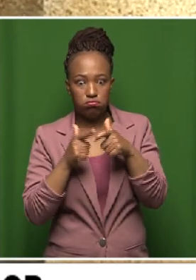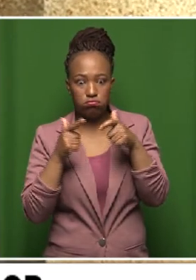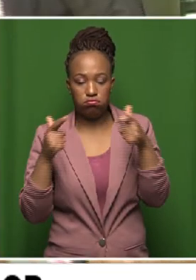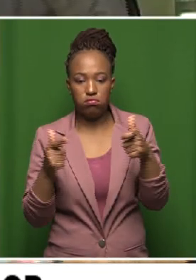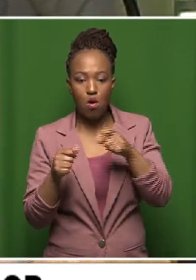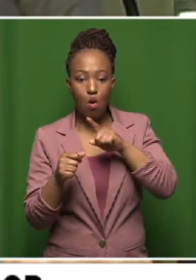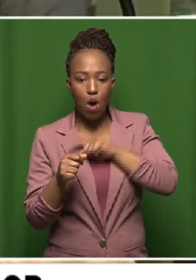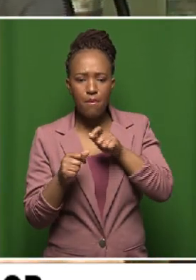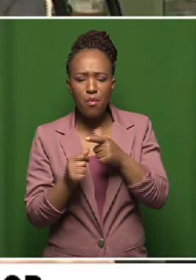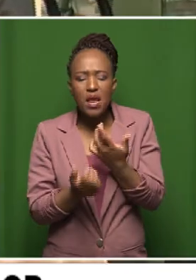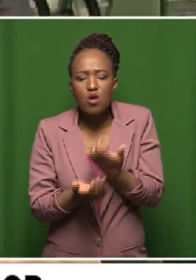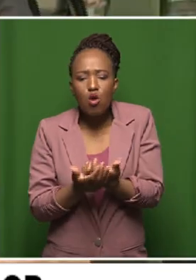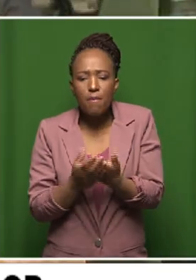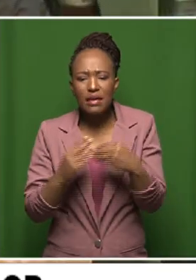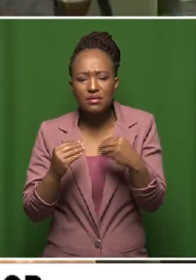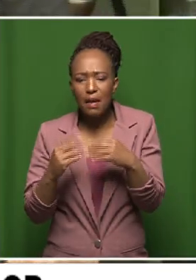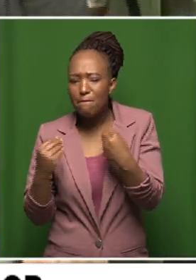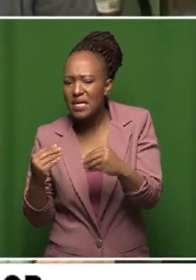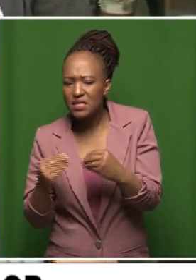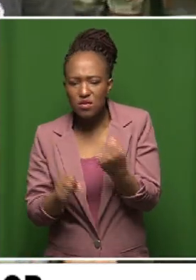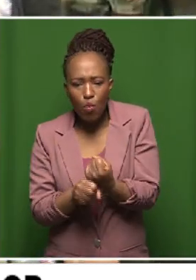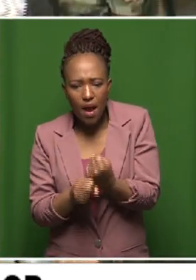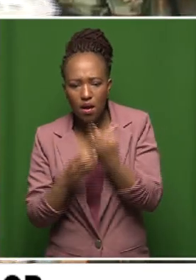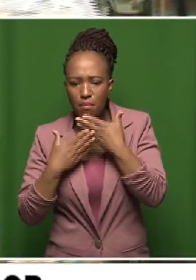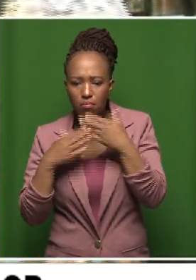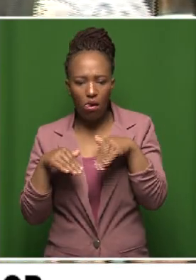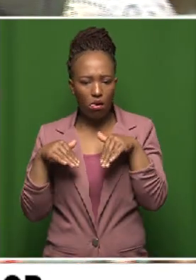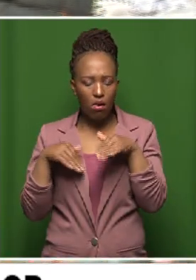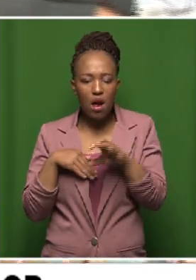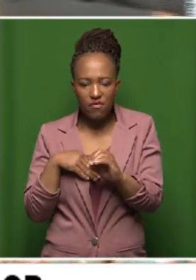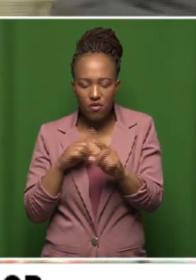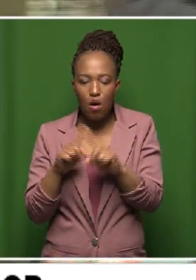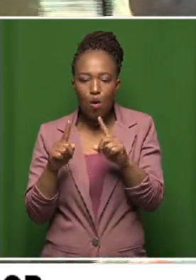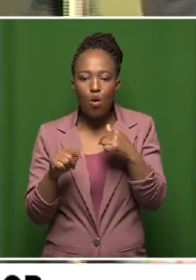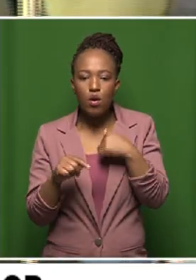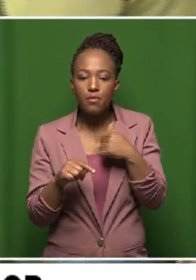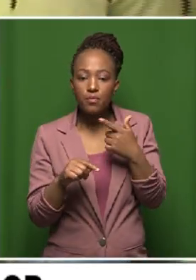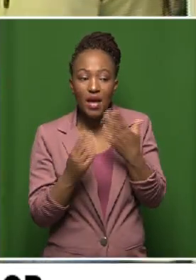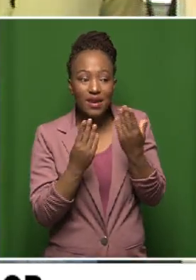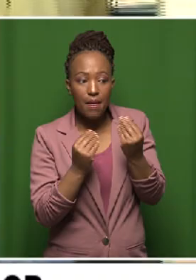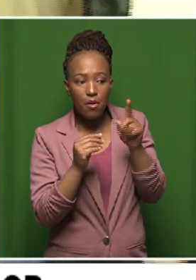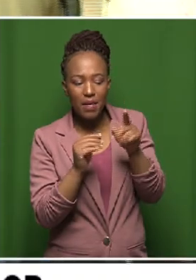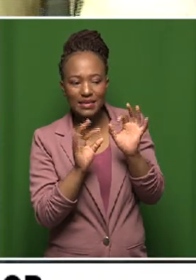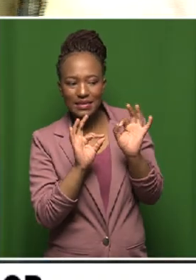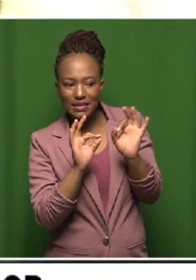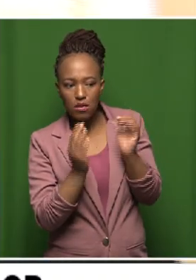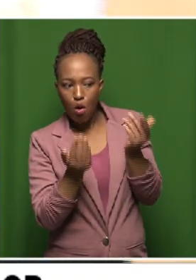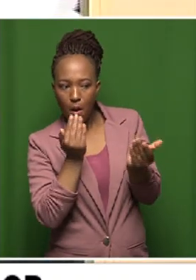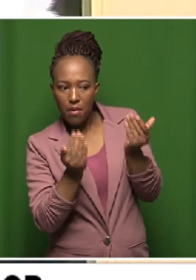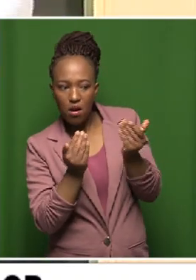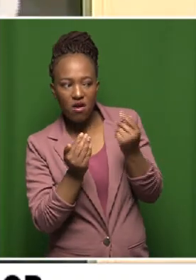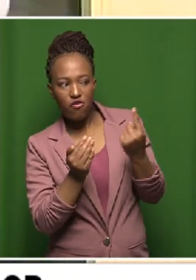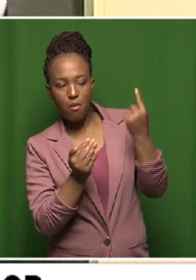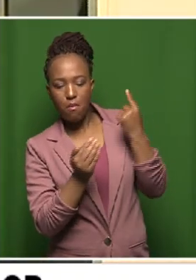not economically active. Now, if we unpack that number and try to allocate it and to get a number that is more or less comparable over